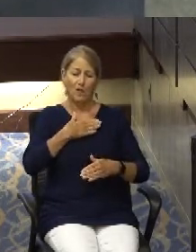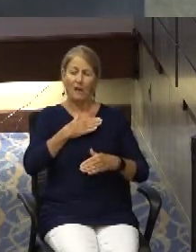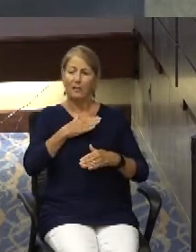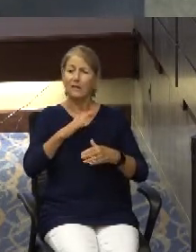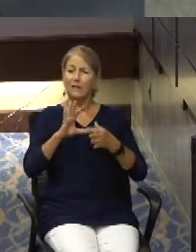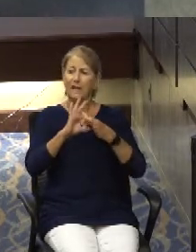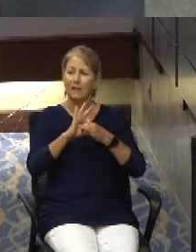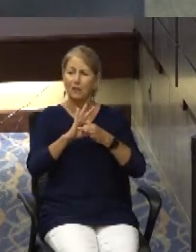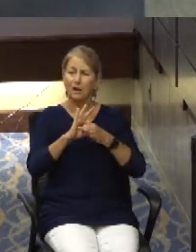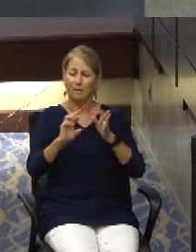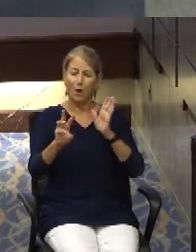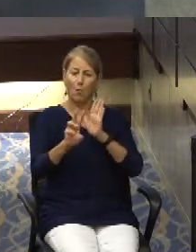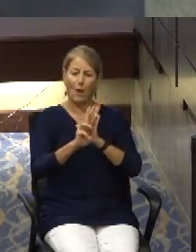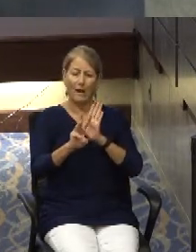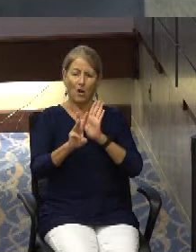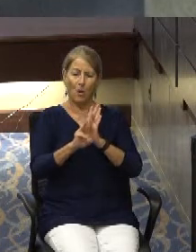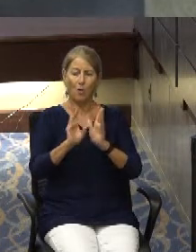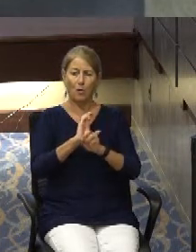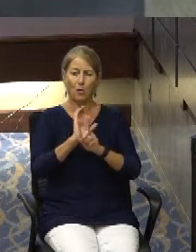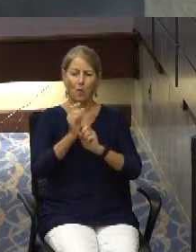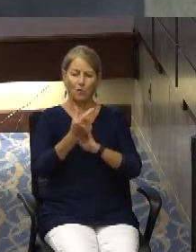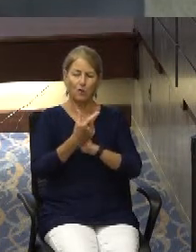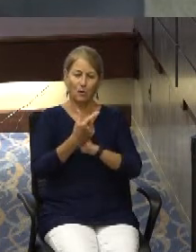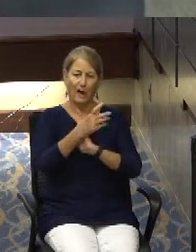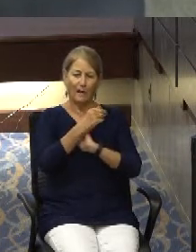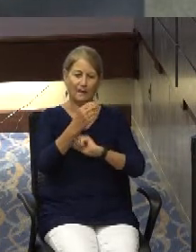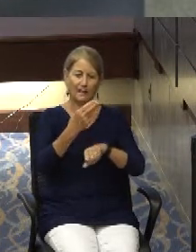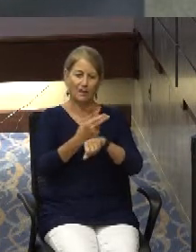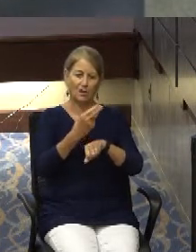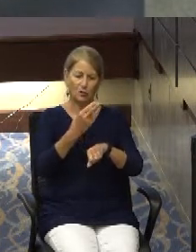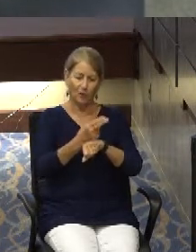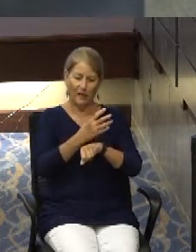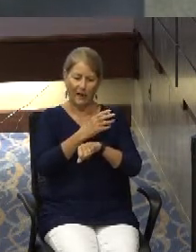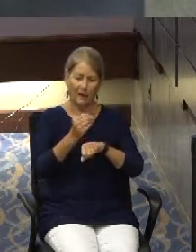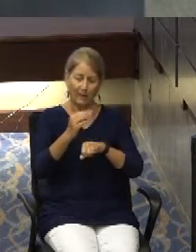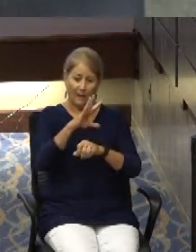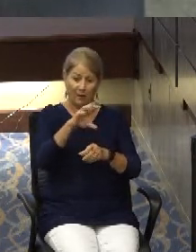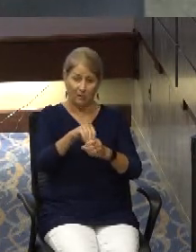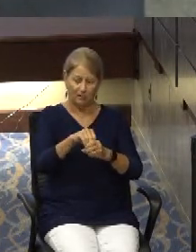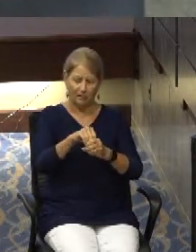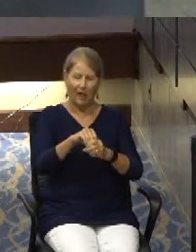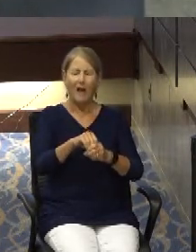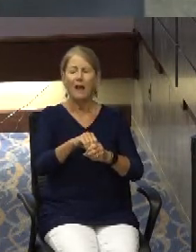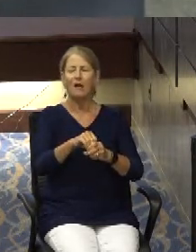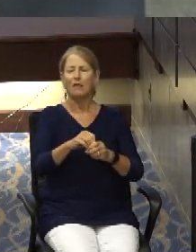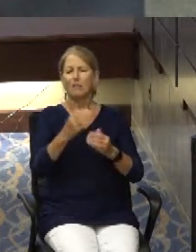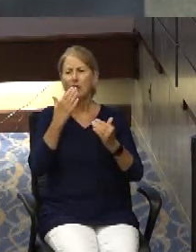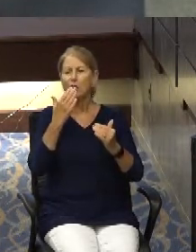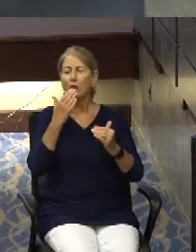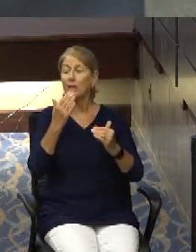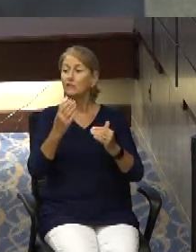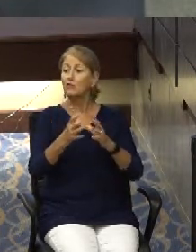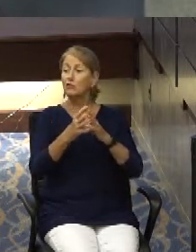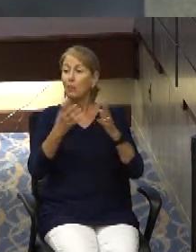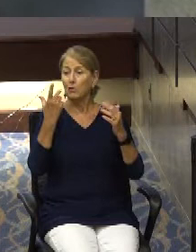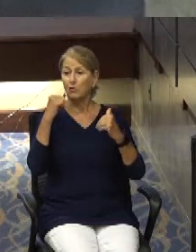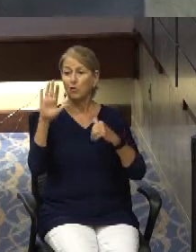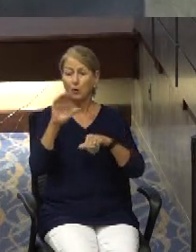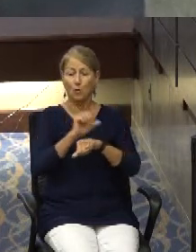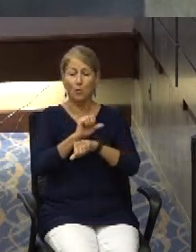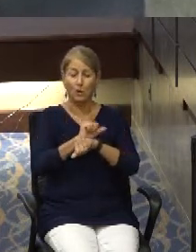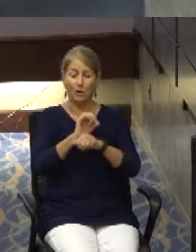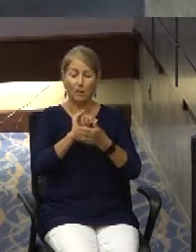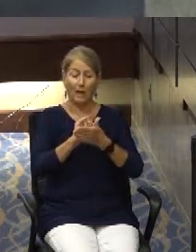Waco's culture and history, even prehistoric history. So thank you guys so much for your work that you do,